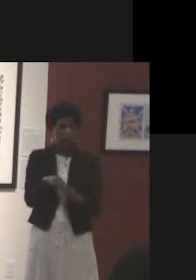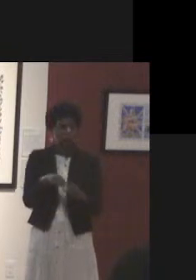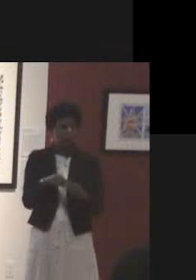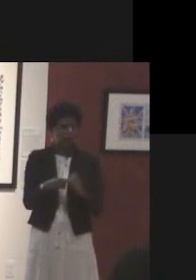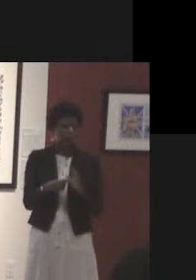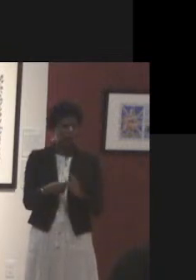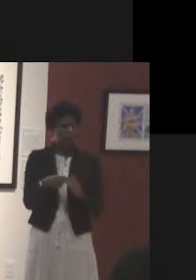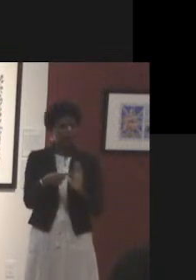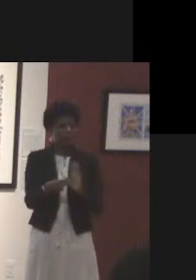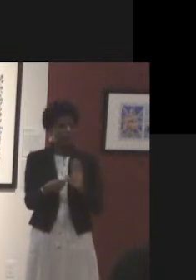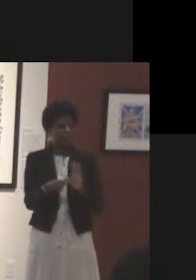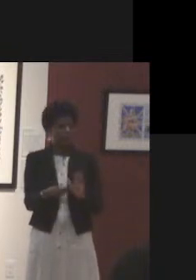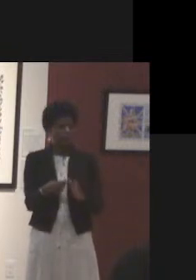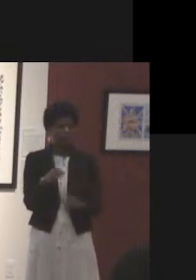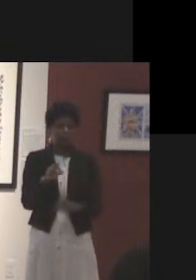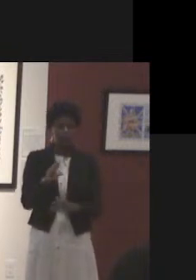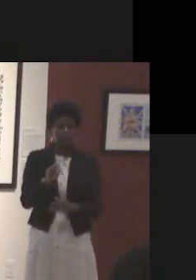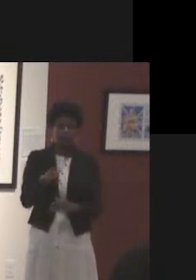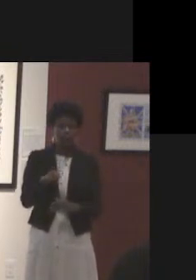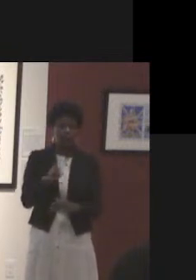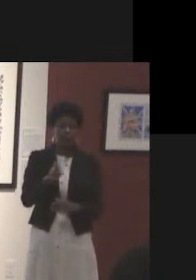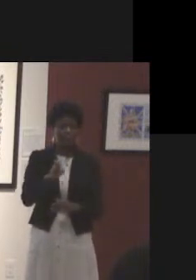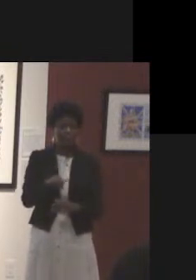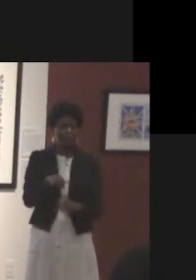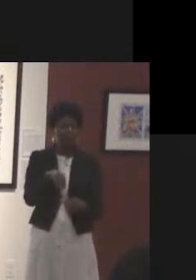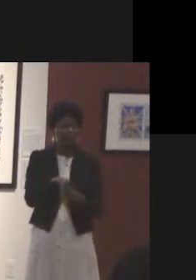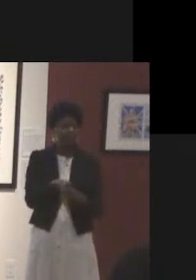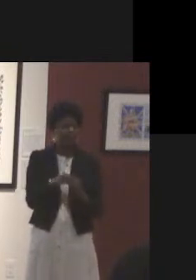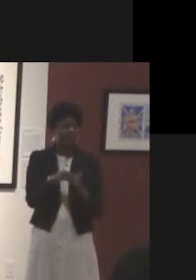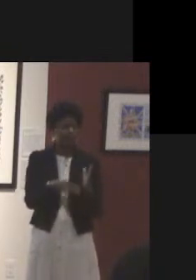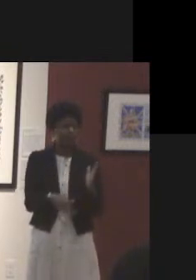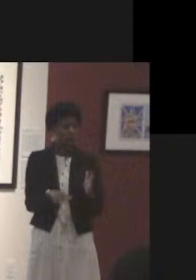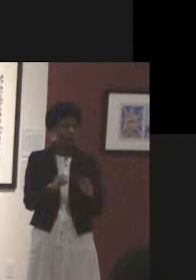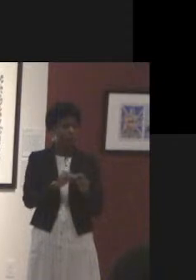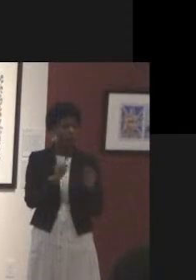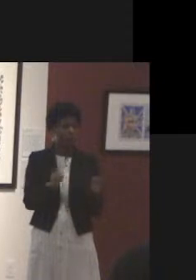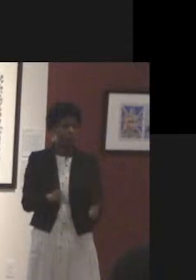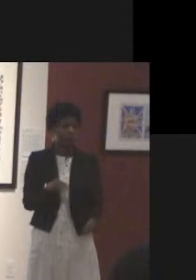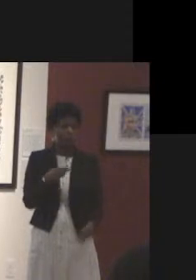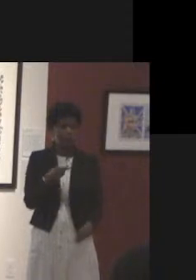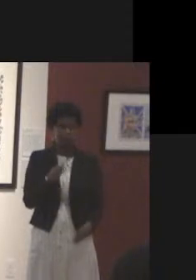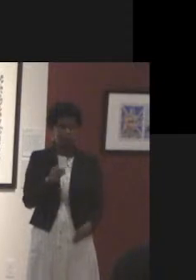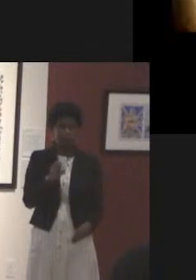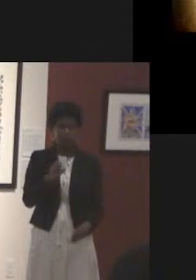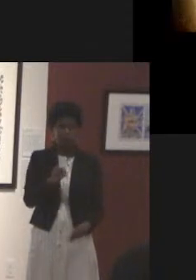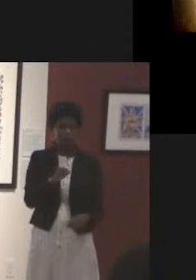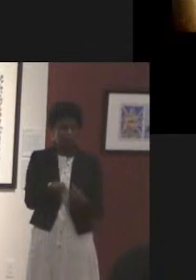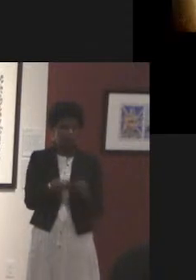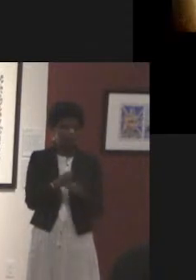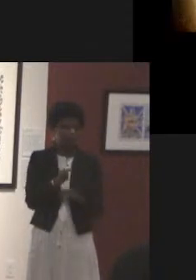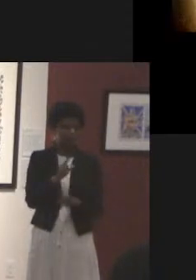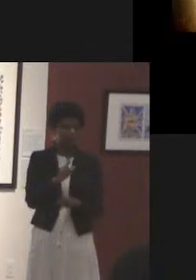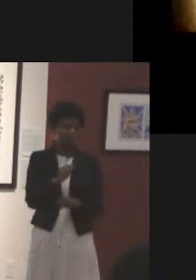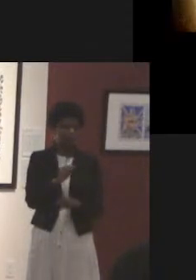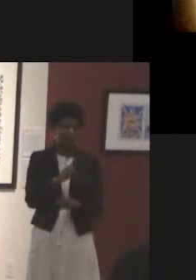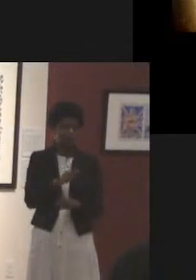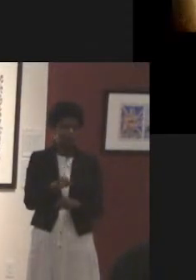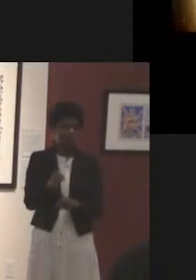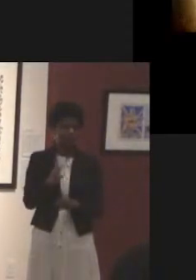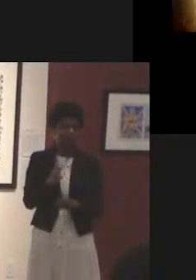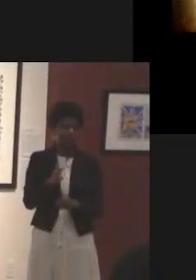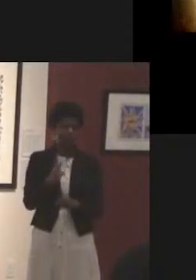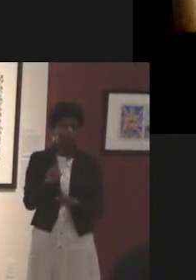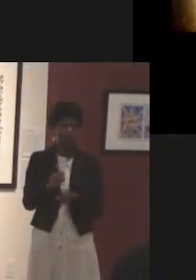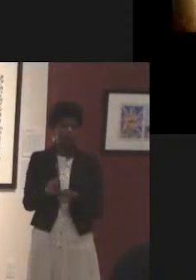Frequency, organized by Thelma Golden at the Student Museum in Harlem in 2006. His work has